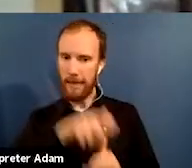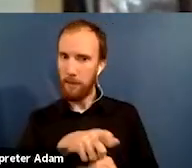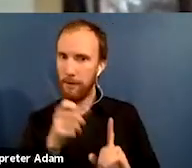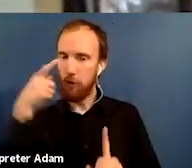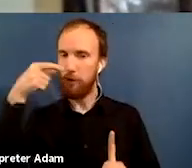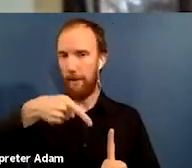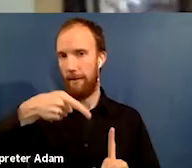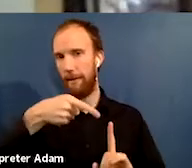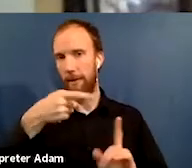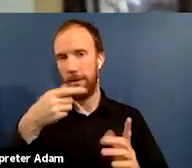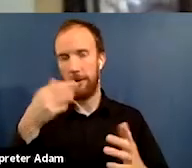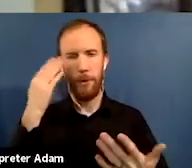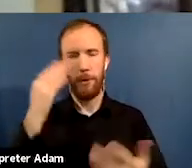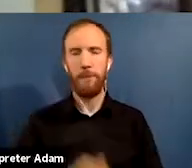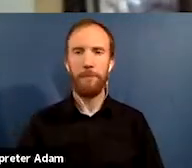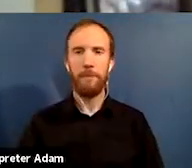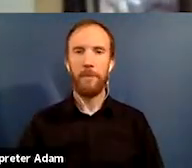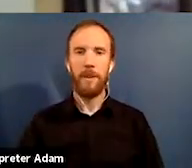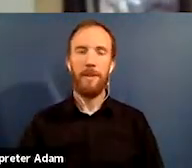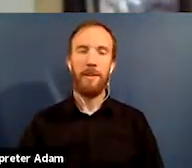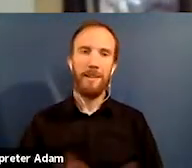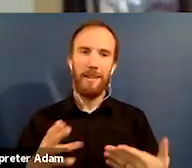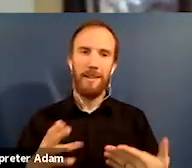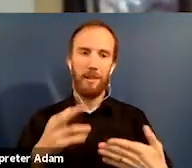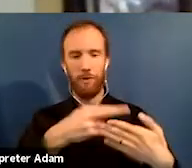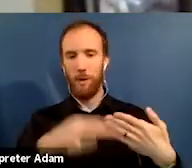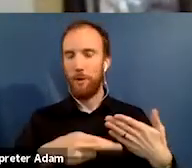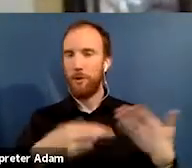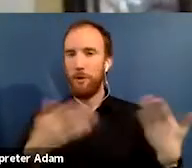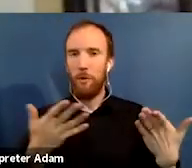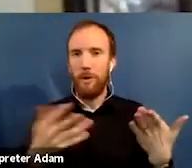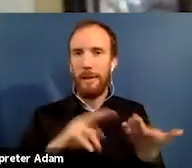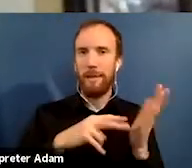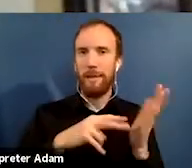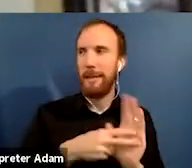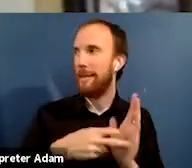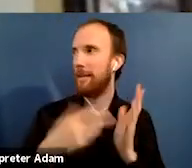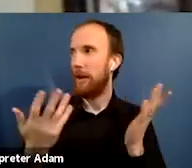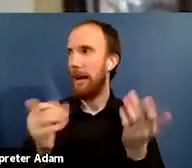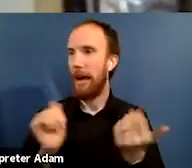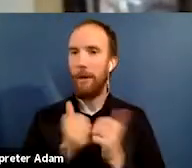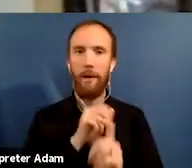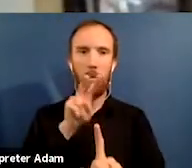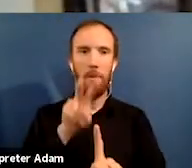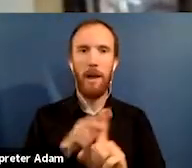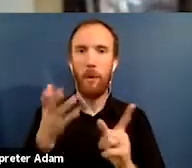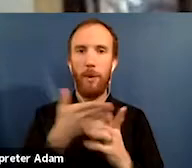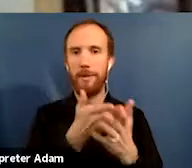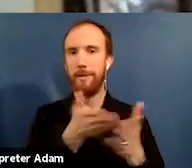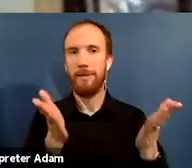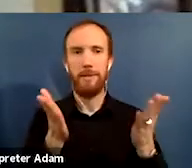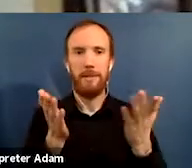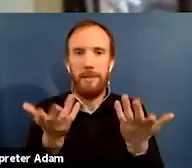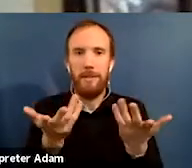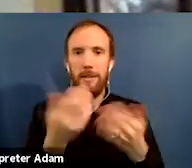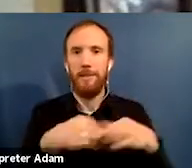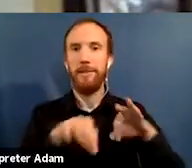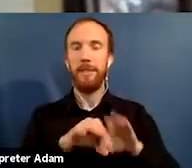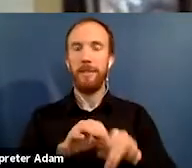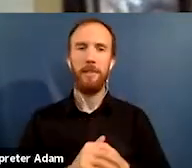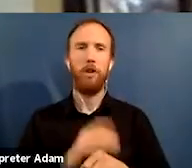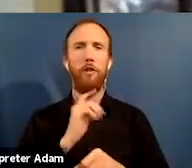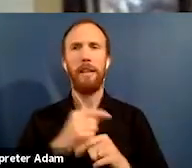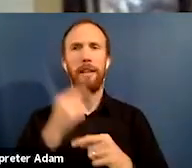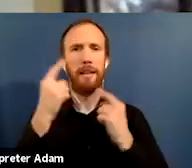whatever results we get, like what are we able to say and what is the scope of the results? And so thinking back, the beginning of the process, and